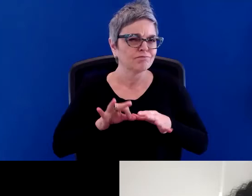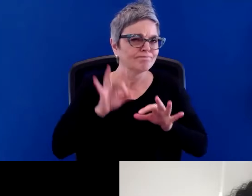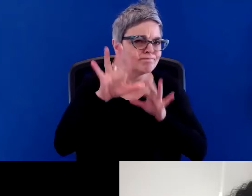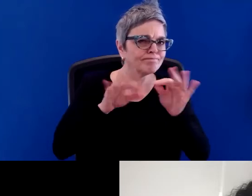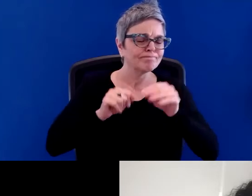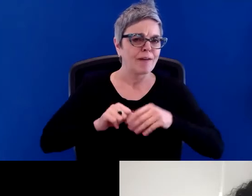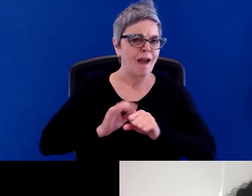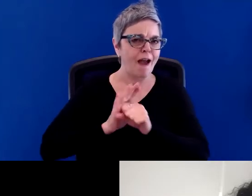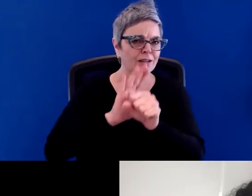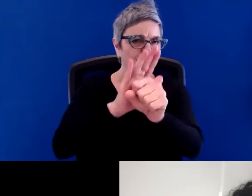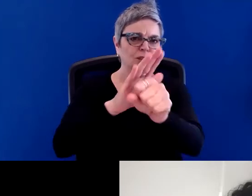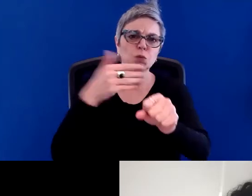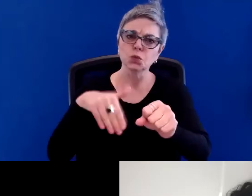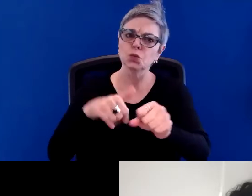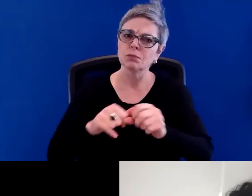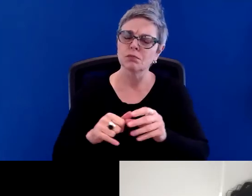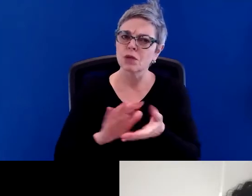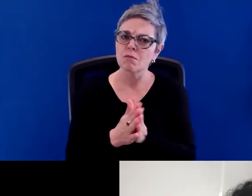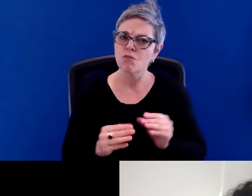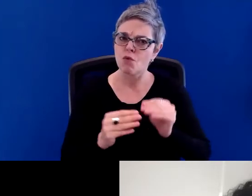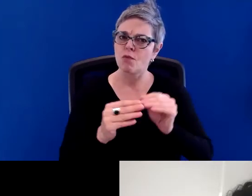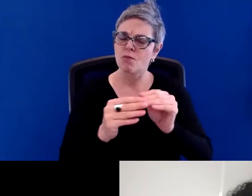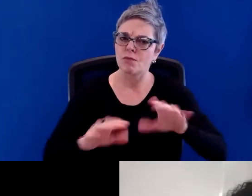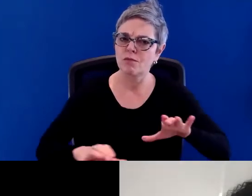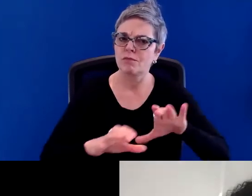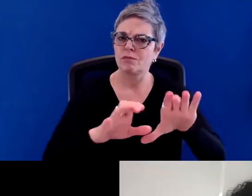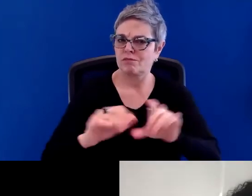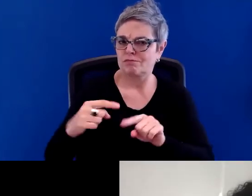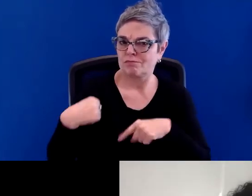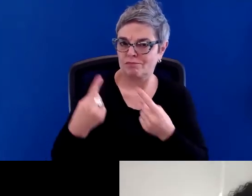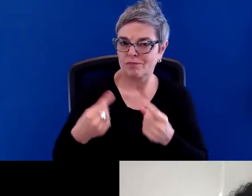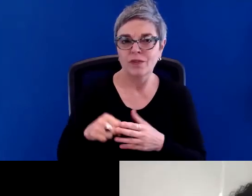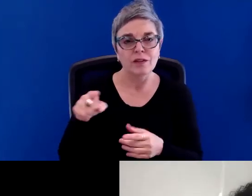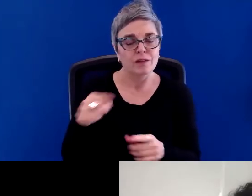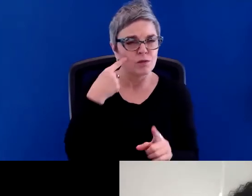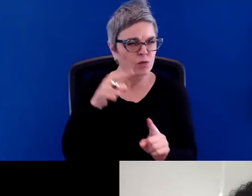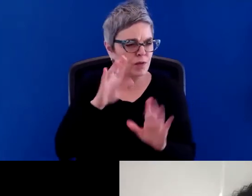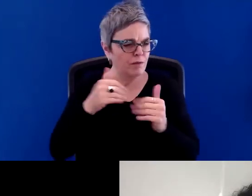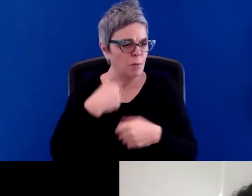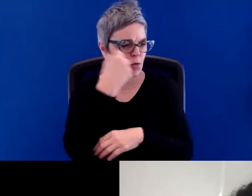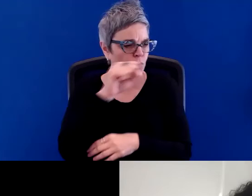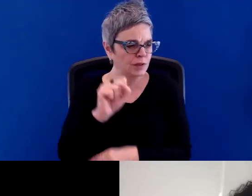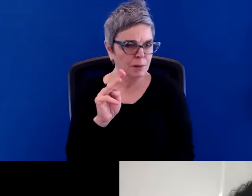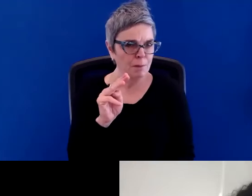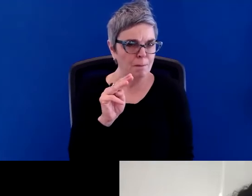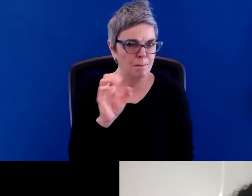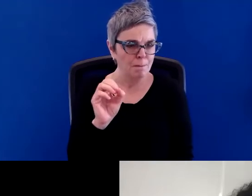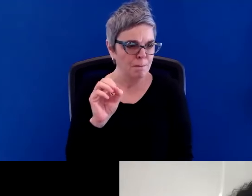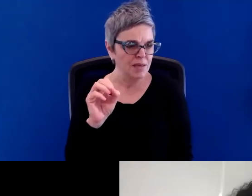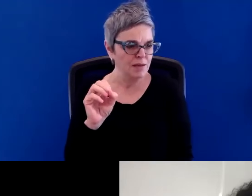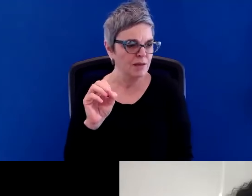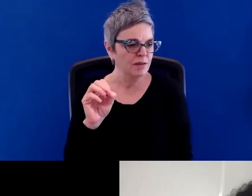probably think about the protest Ni Una Más, which is a larger sort of